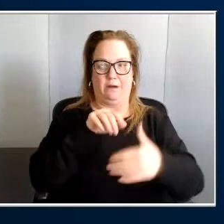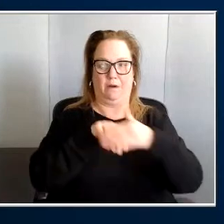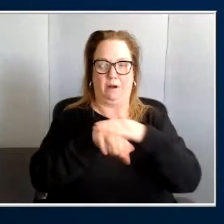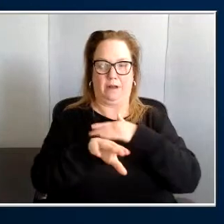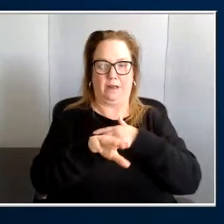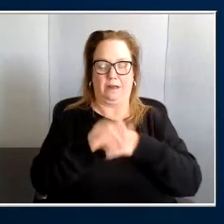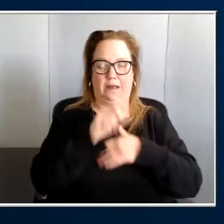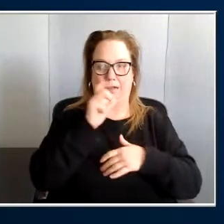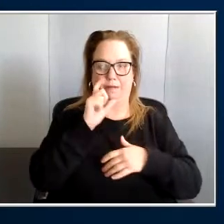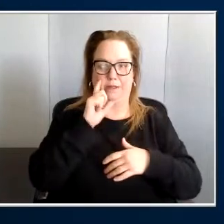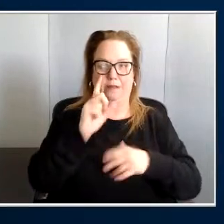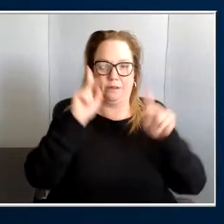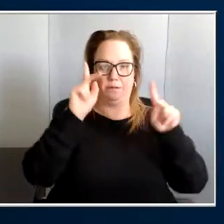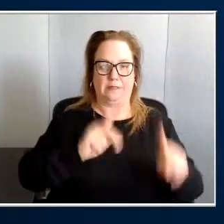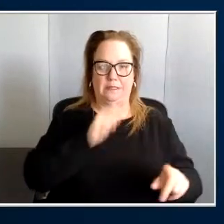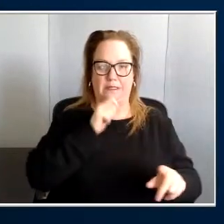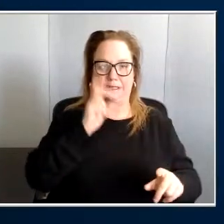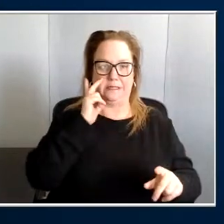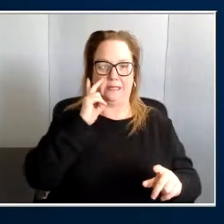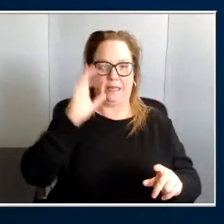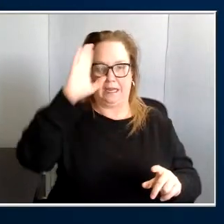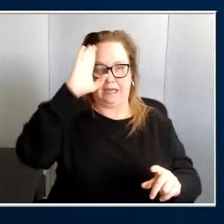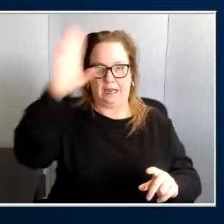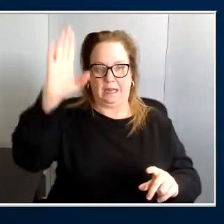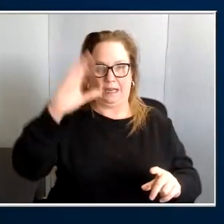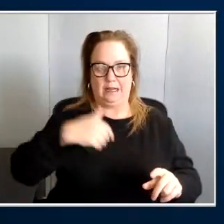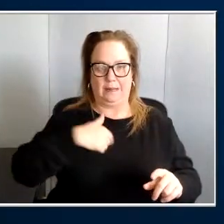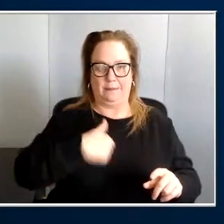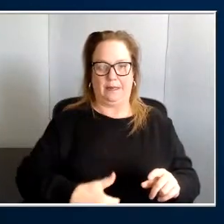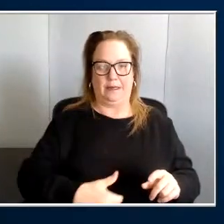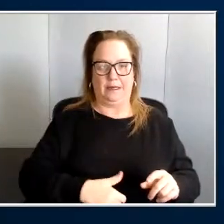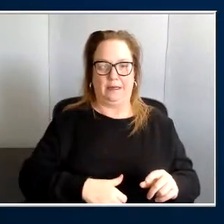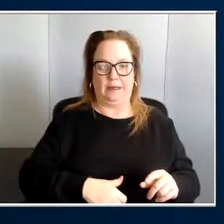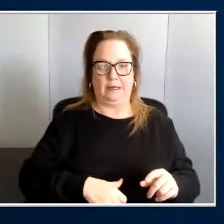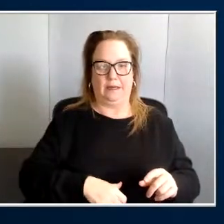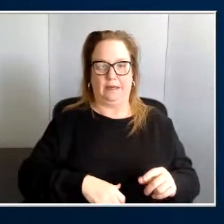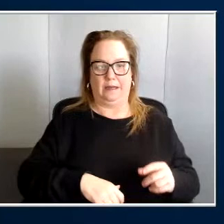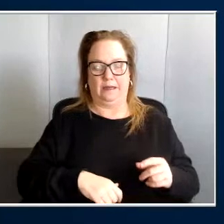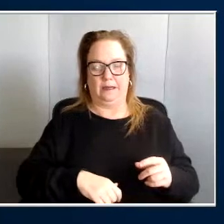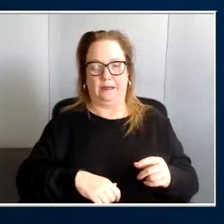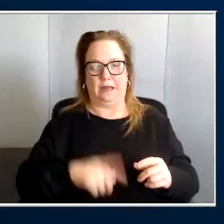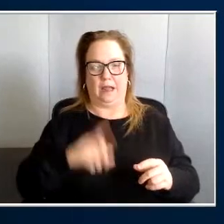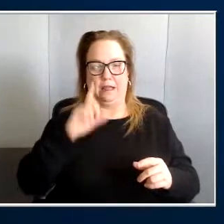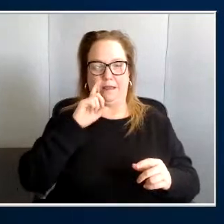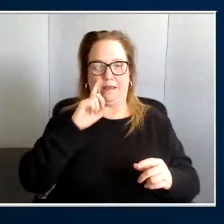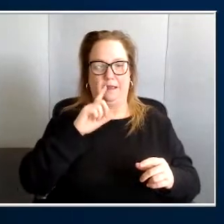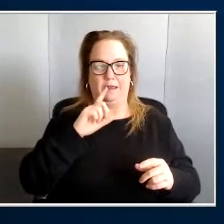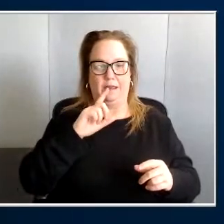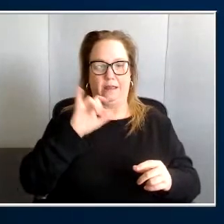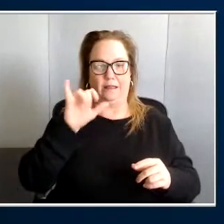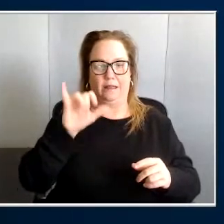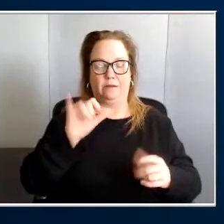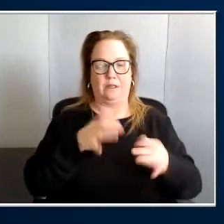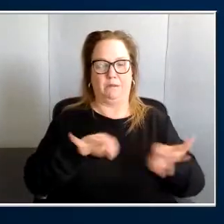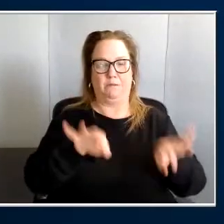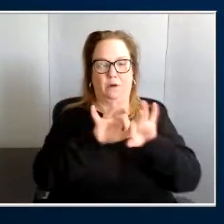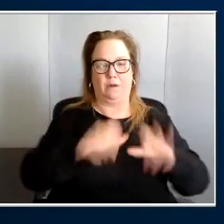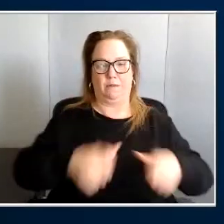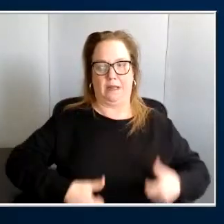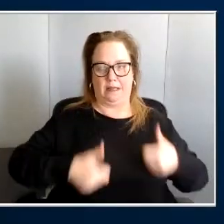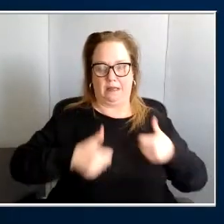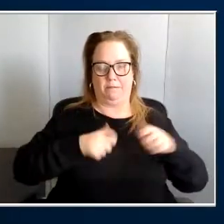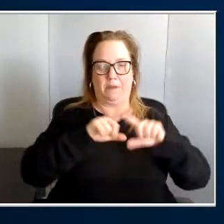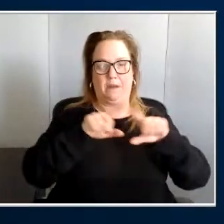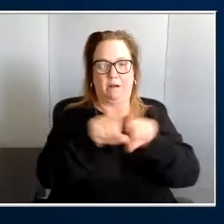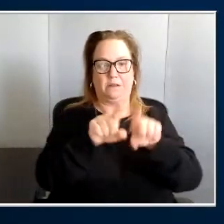think there's a person who doesn't say hi to me. And so I think that was important in my life, but also at the